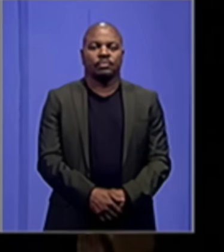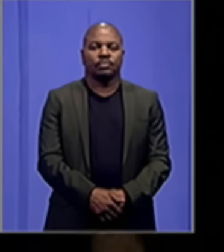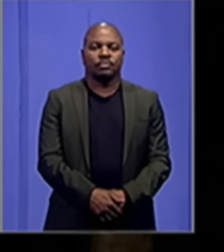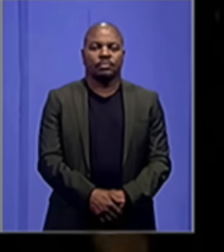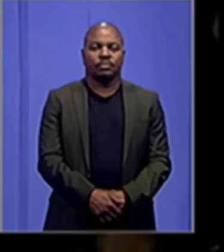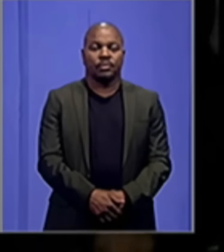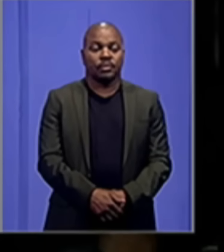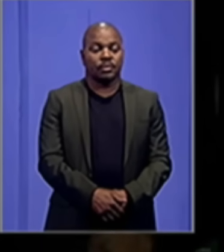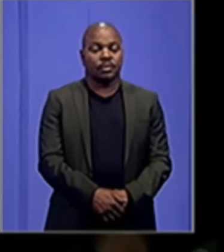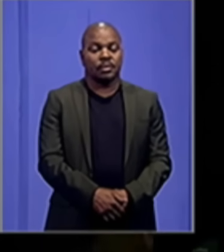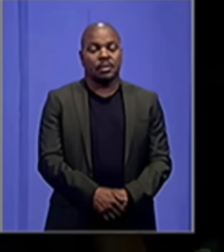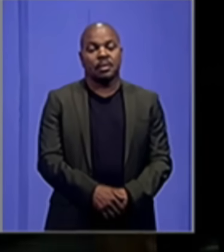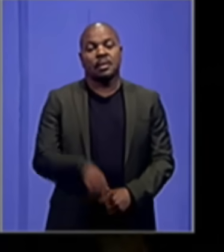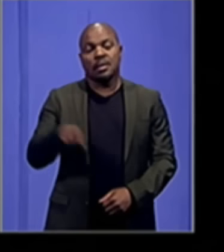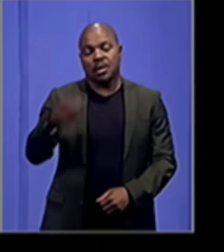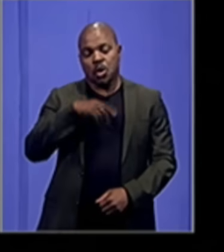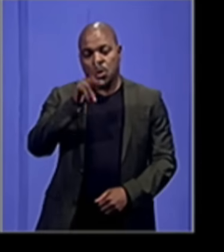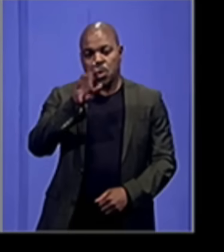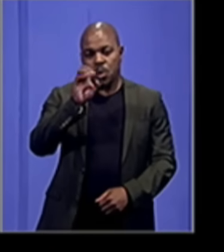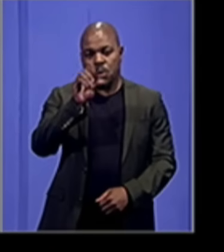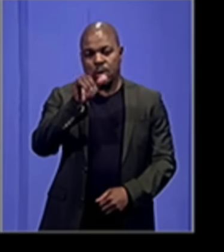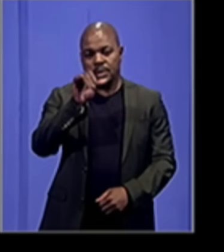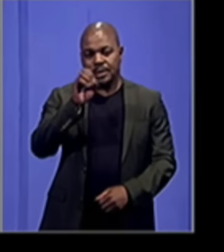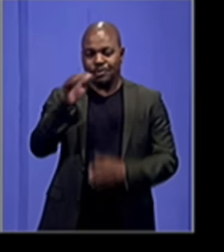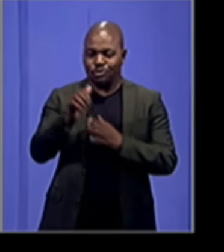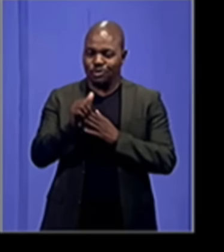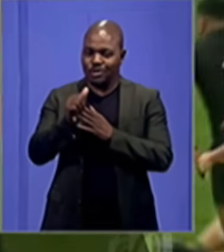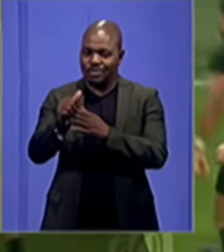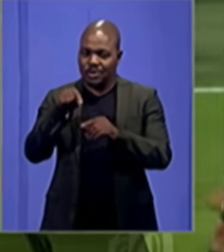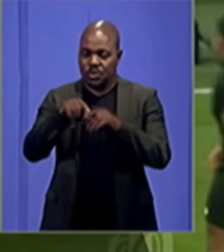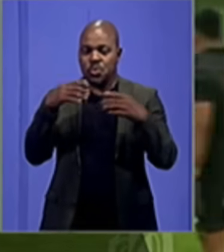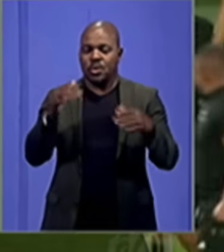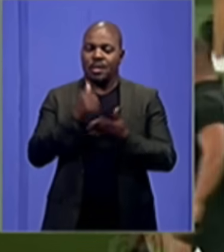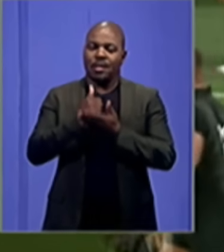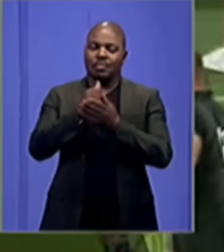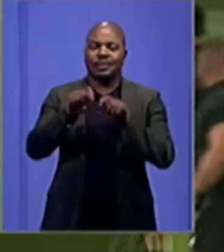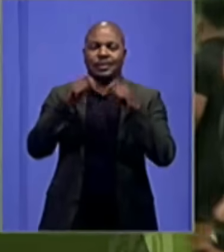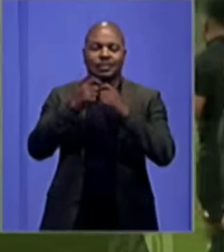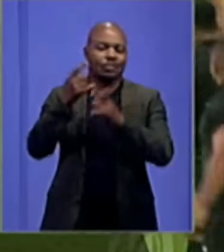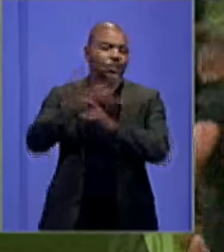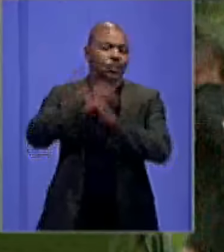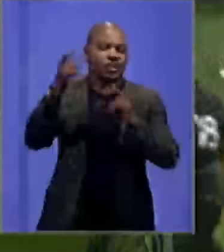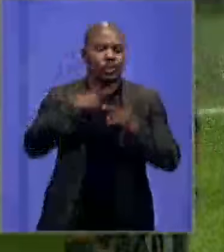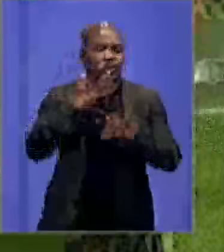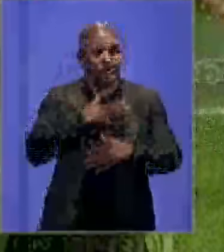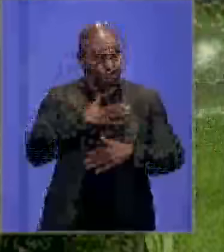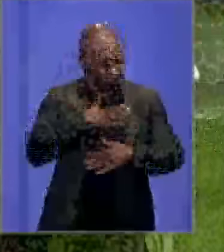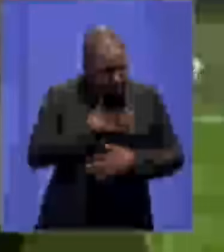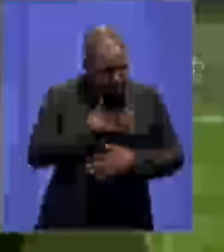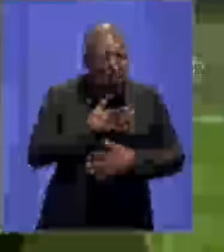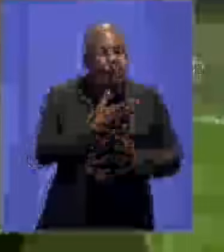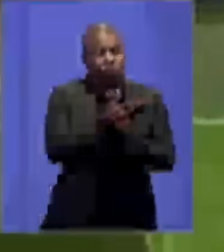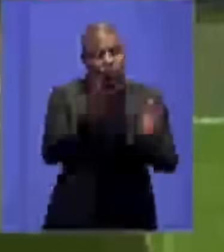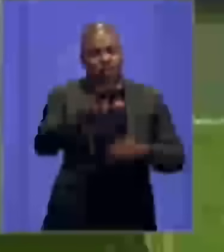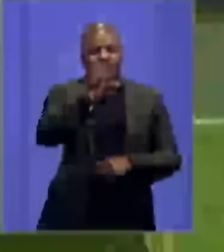Of the leadership of Captain Siya Kolisi, who led the mighty team to victory, would also like to extend our appreciation to all the